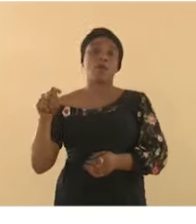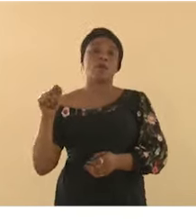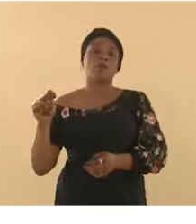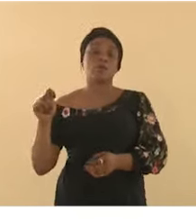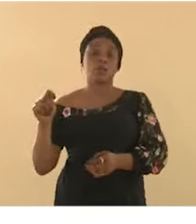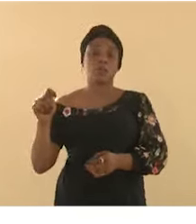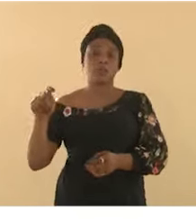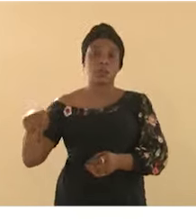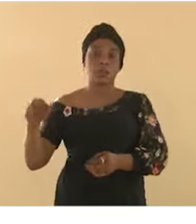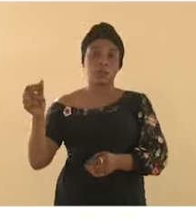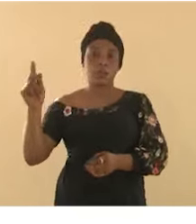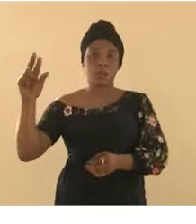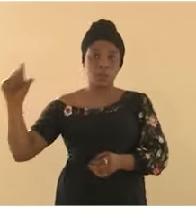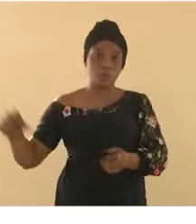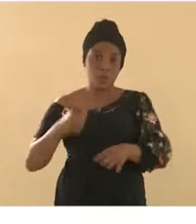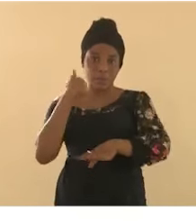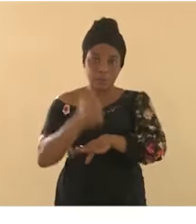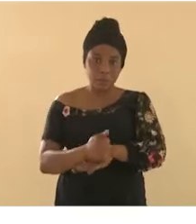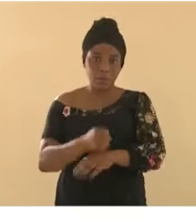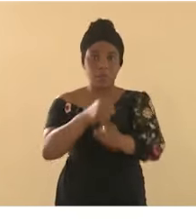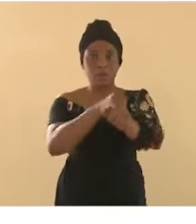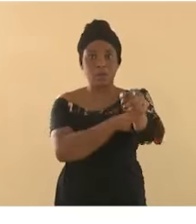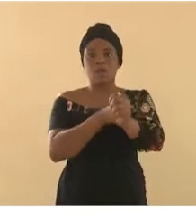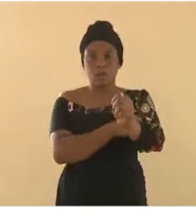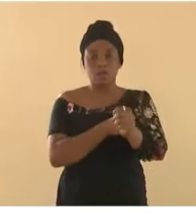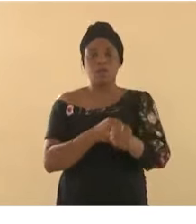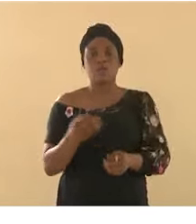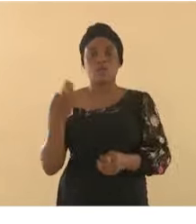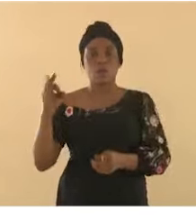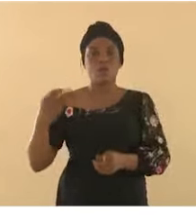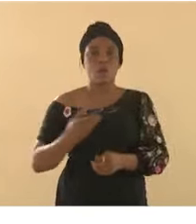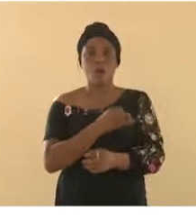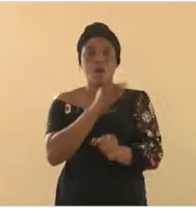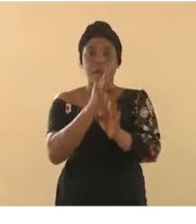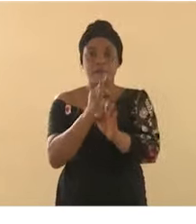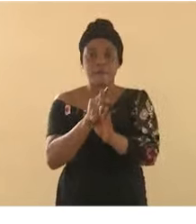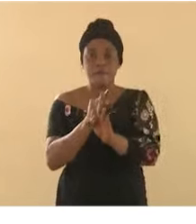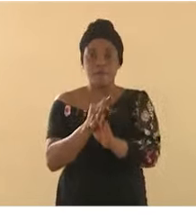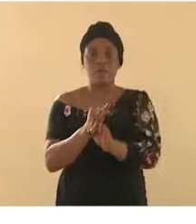the foundation of our faith in God. What is this foundation?